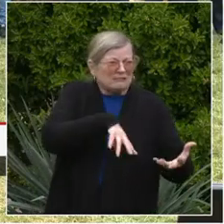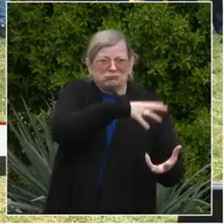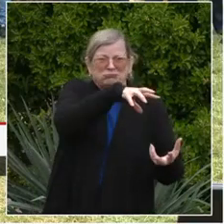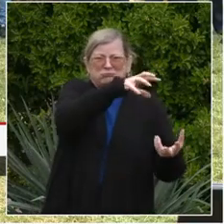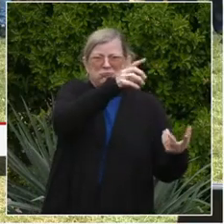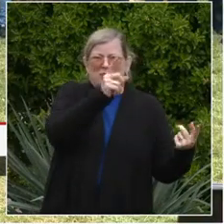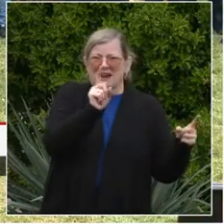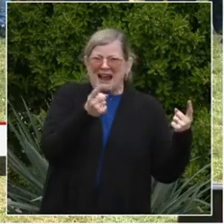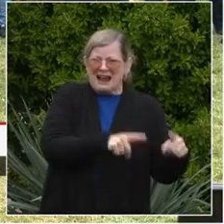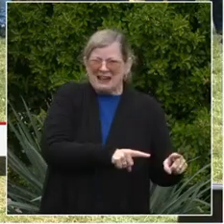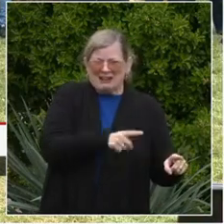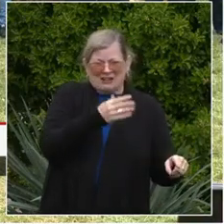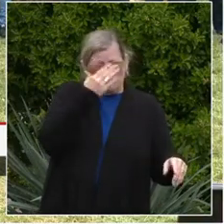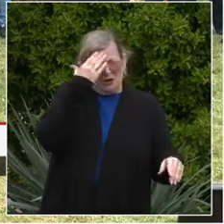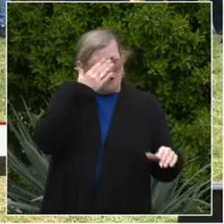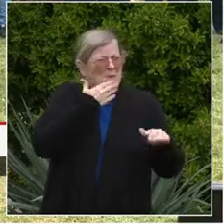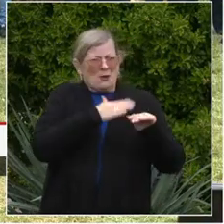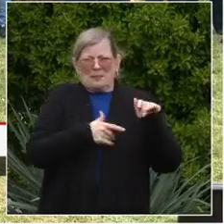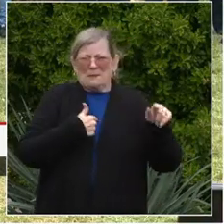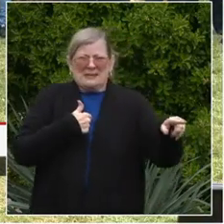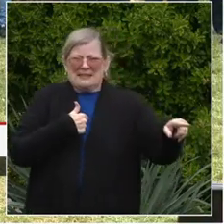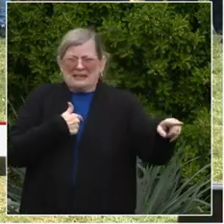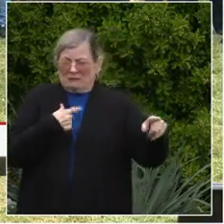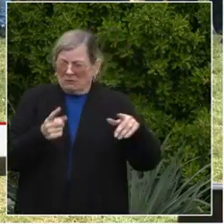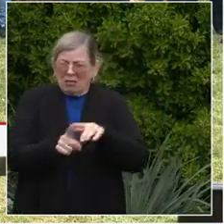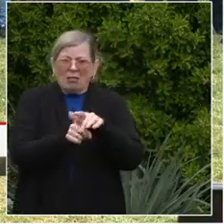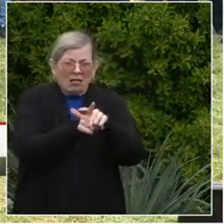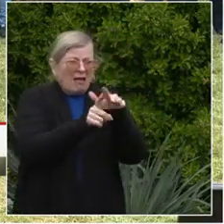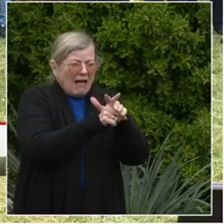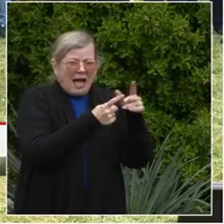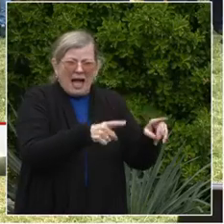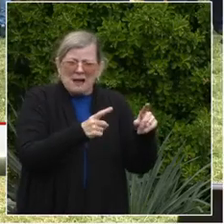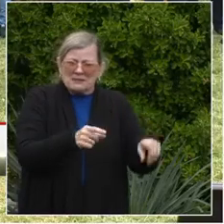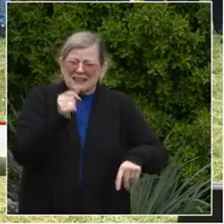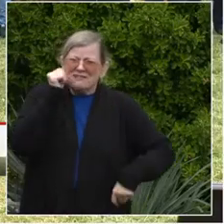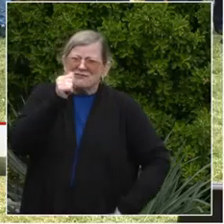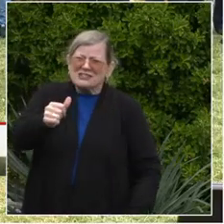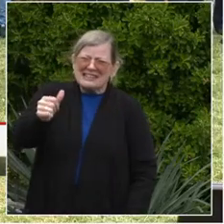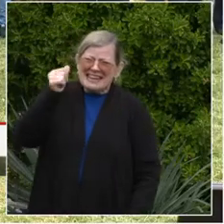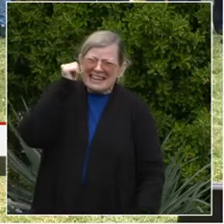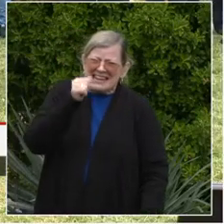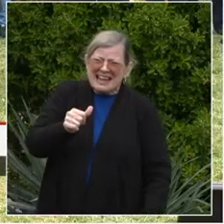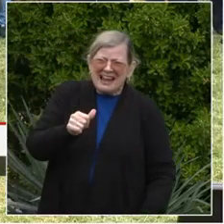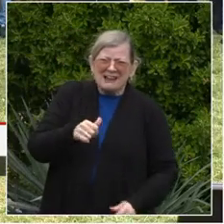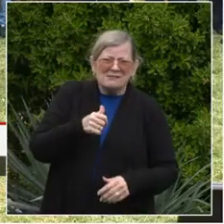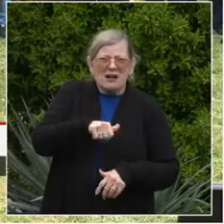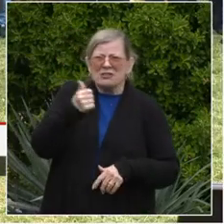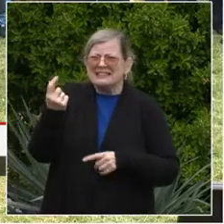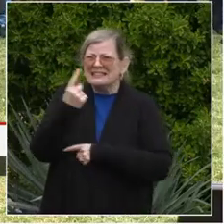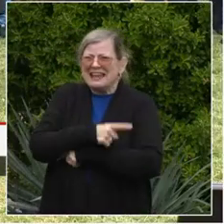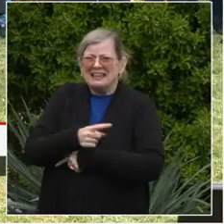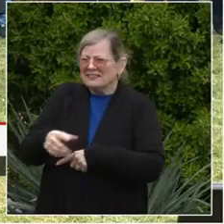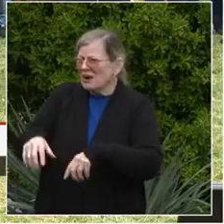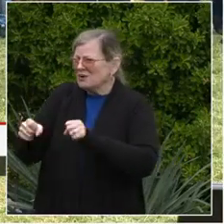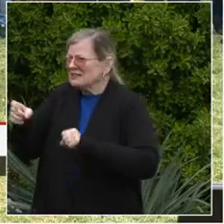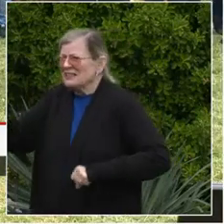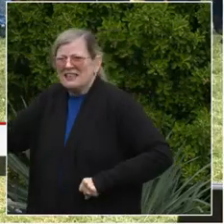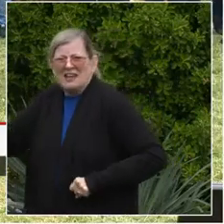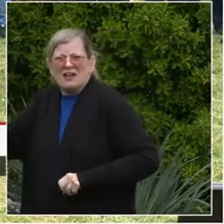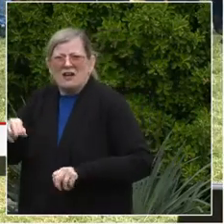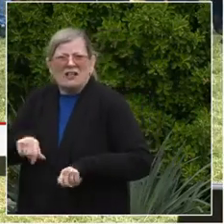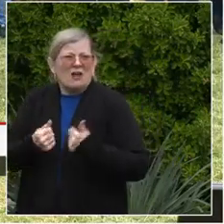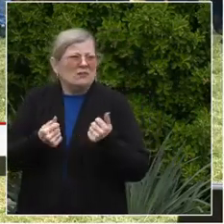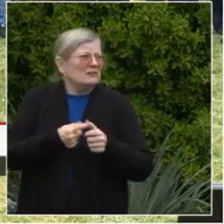and V, 3rd and V, that's where it happens almost daily, just the other day, right? So maybe hold something there instead of here, or both, but just